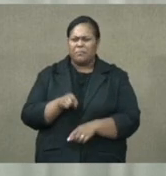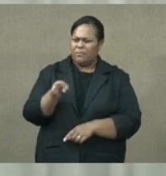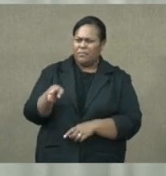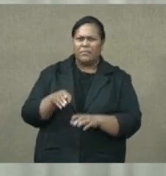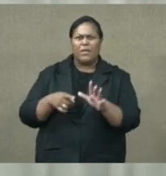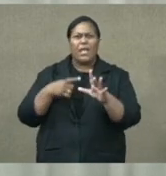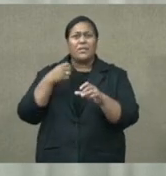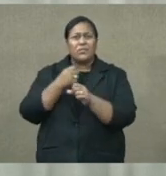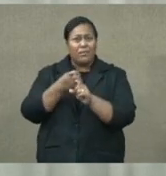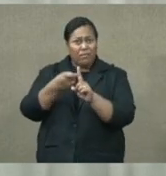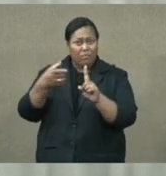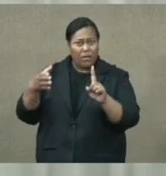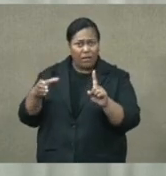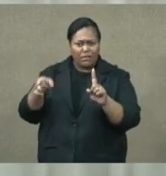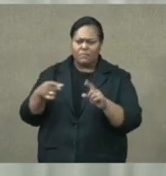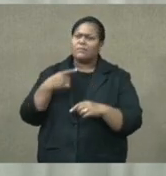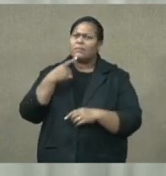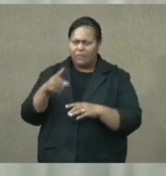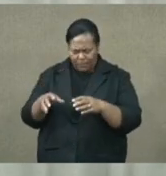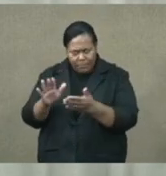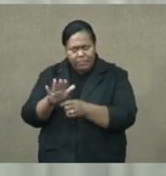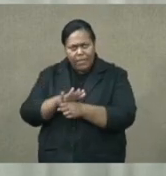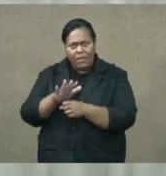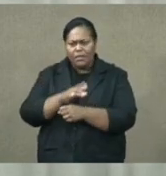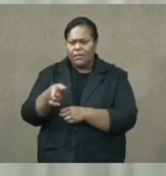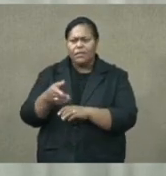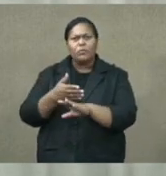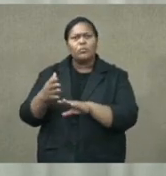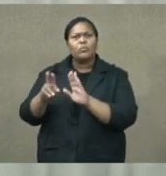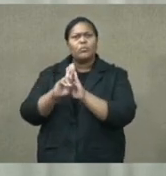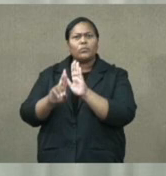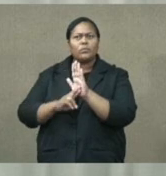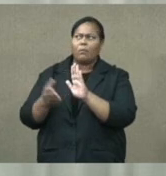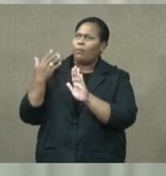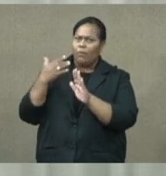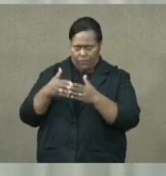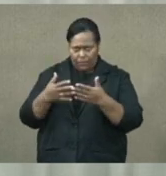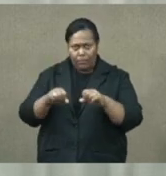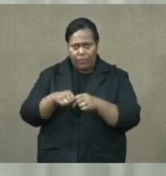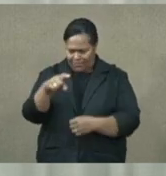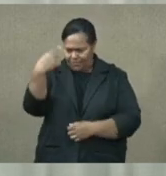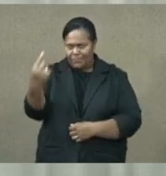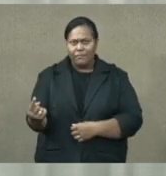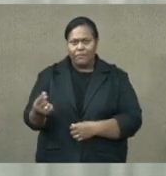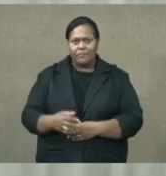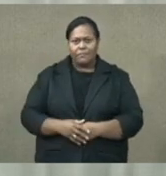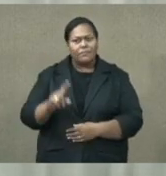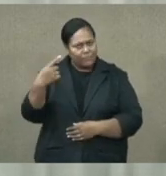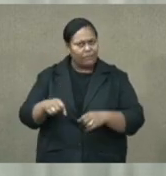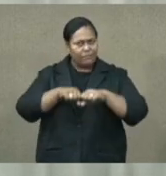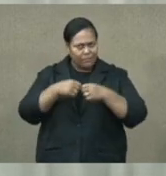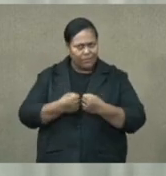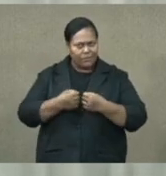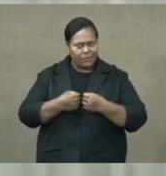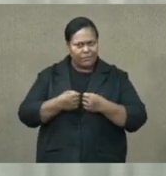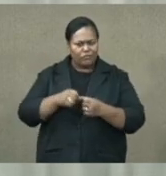he himself had created as a former Attorney General. He fell into a trap of his own making, putting Fiji